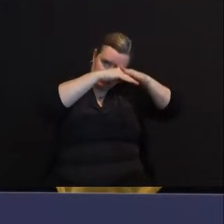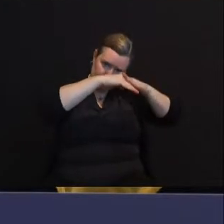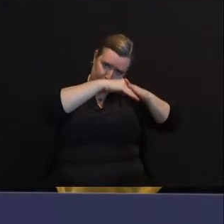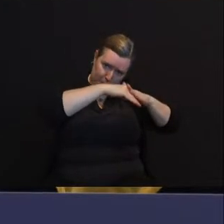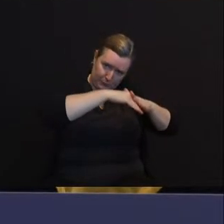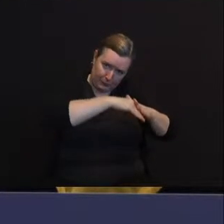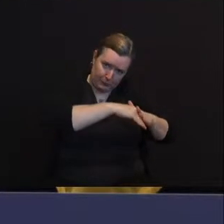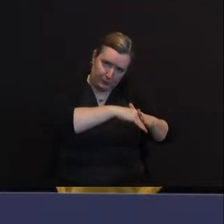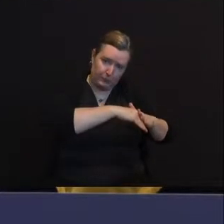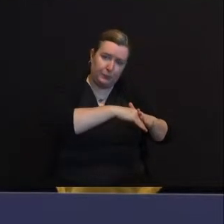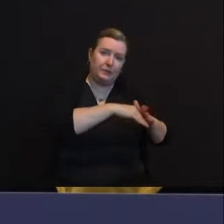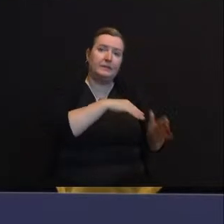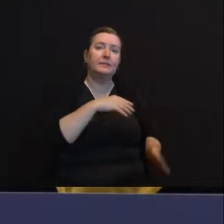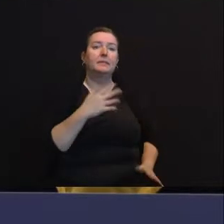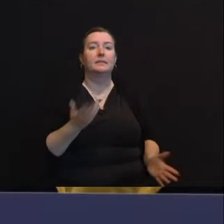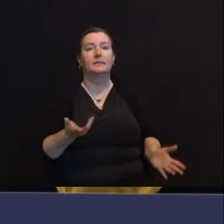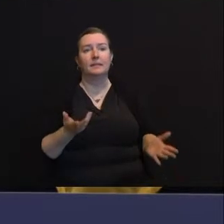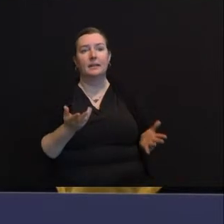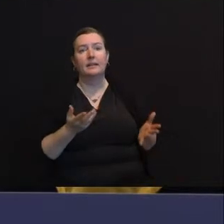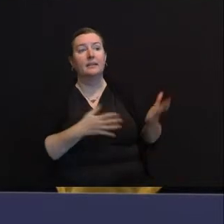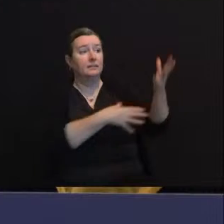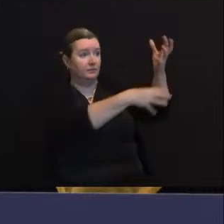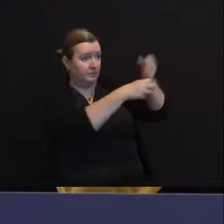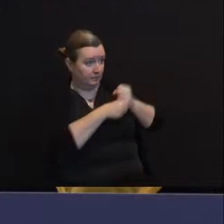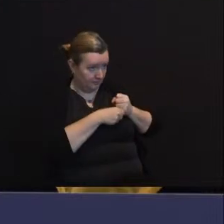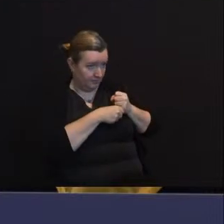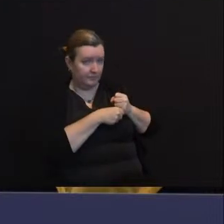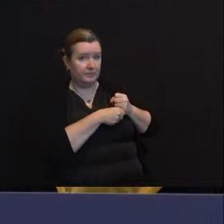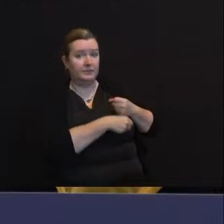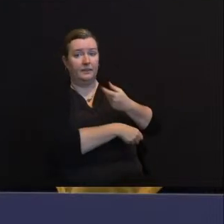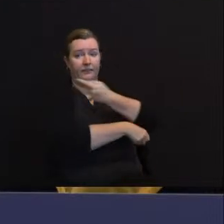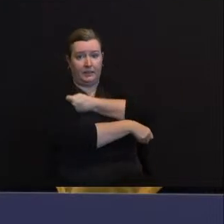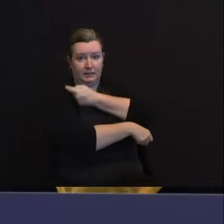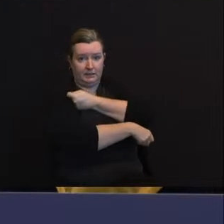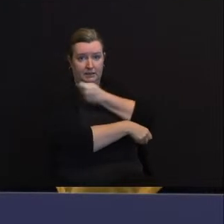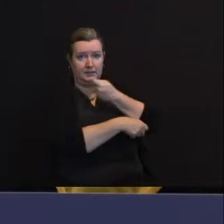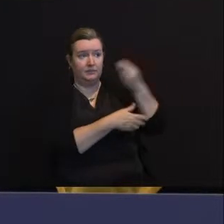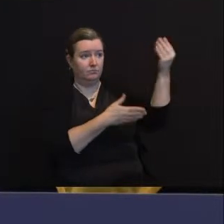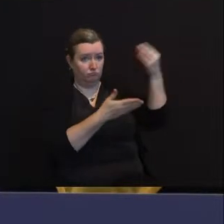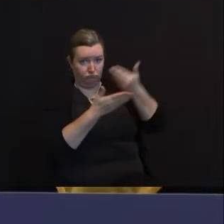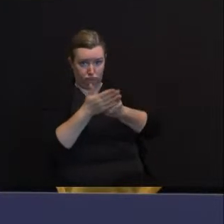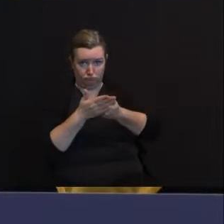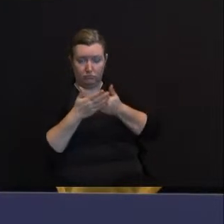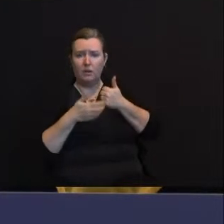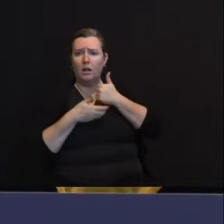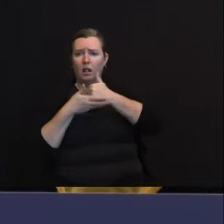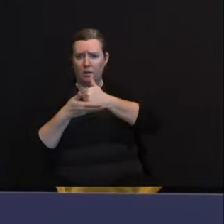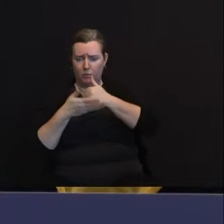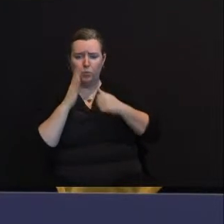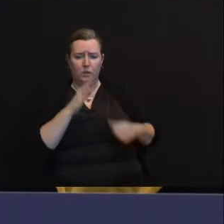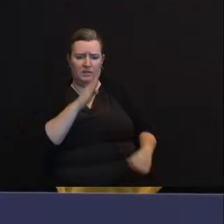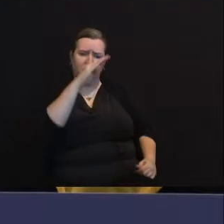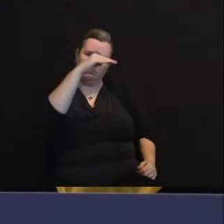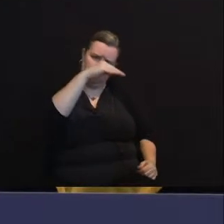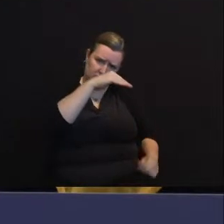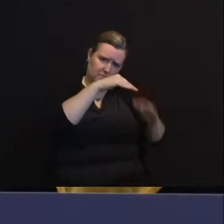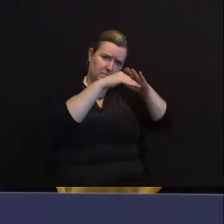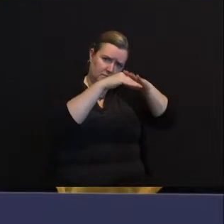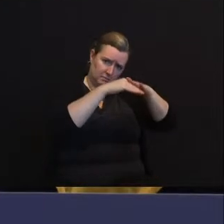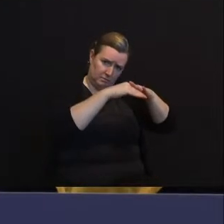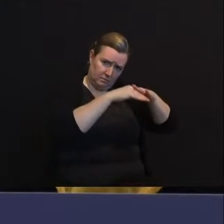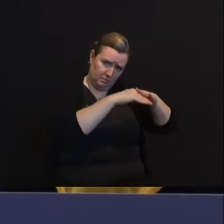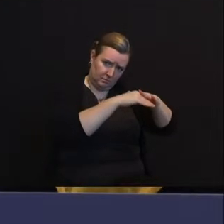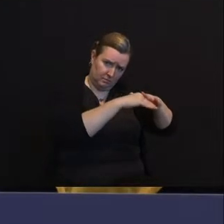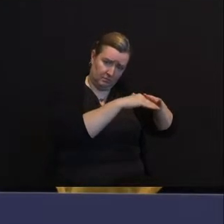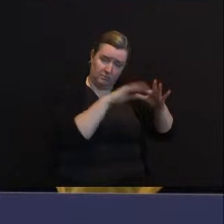more manageable. And then as the vaccines come online, that combination is then a really